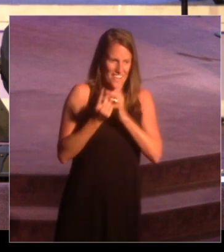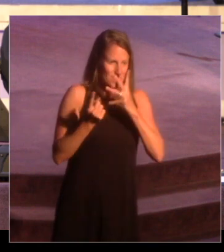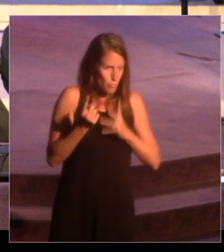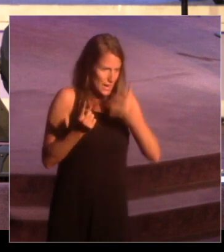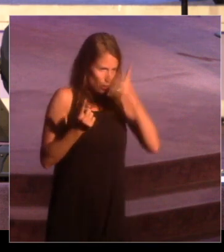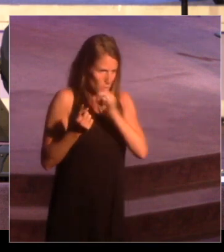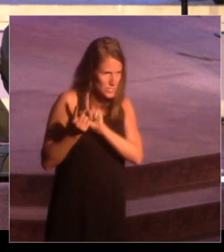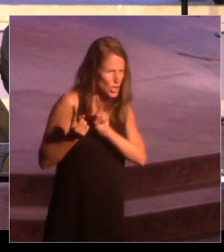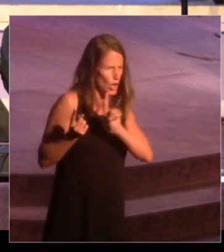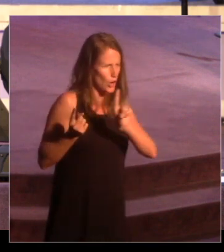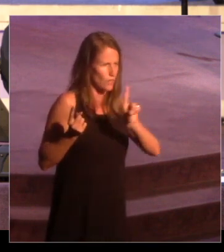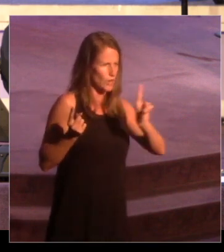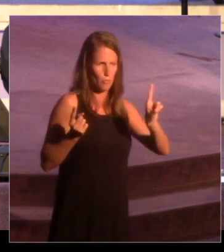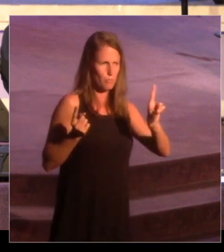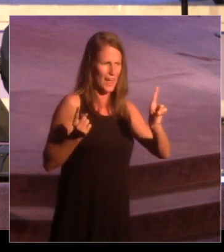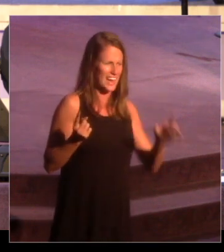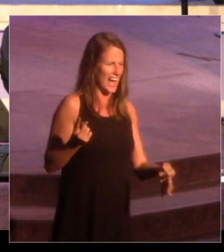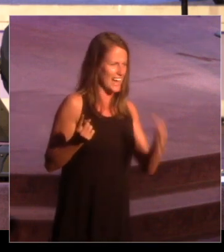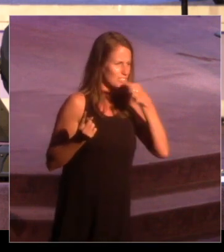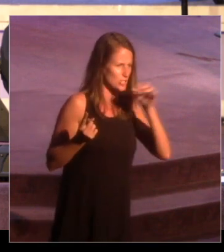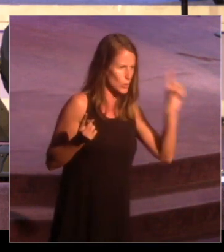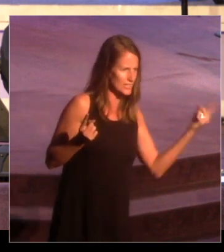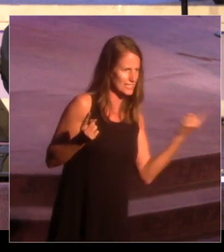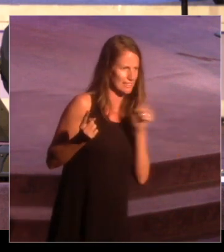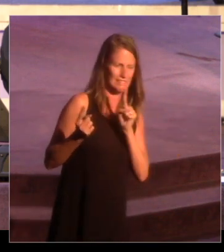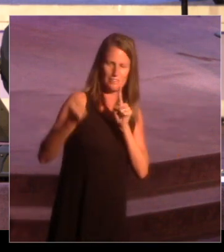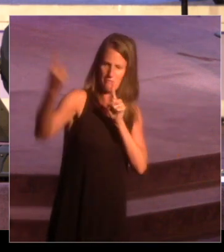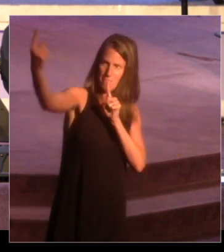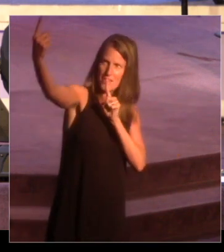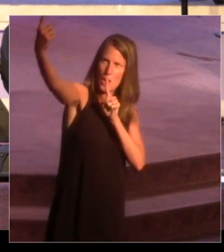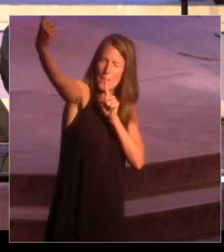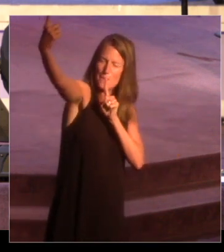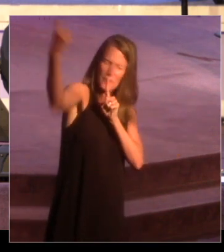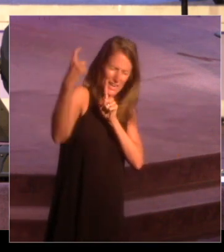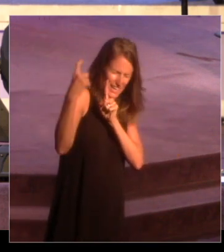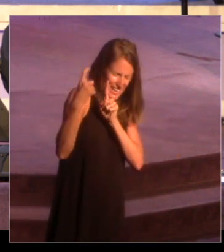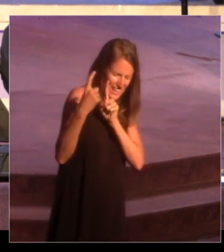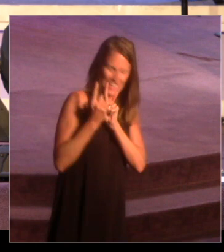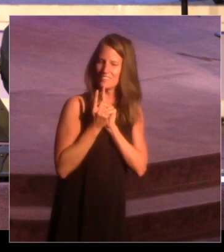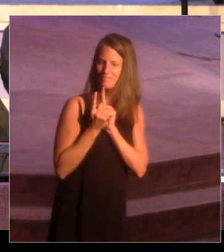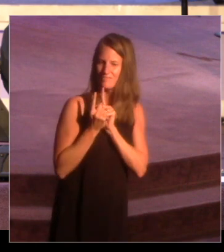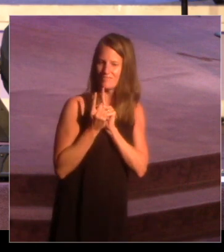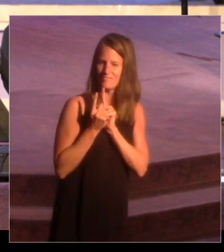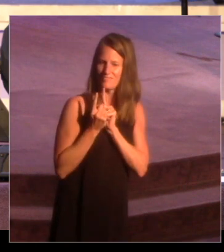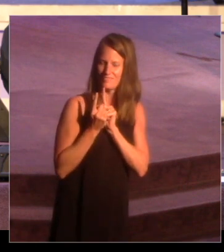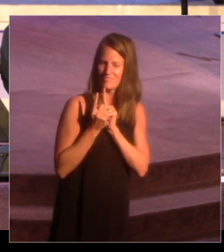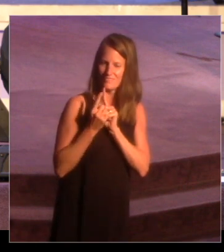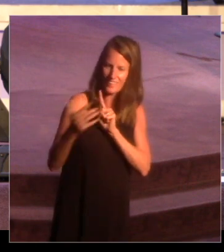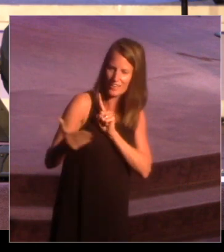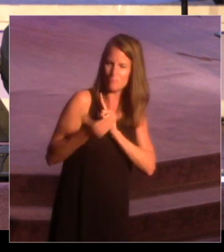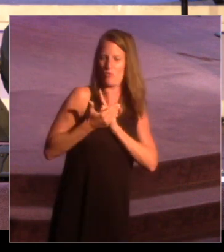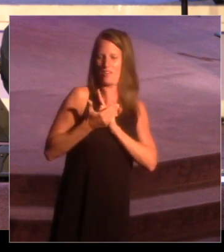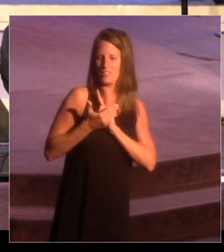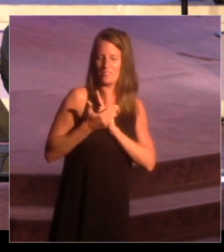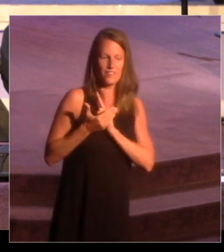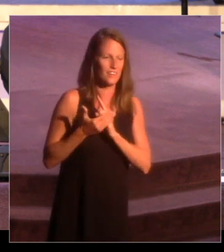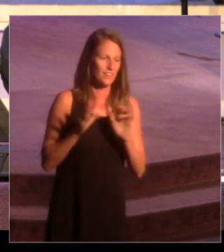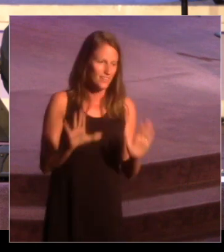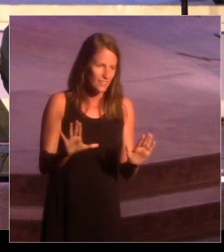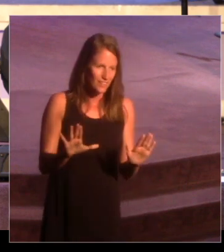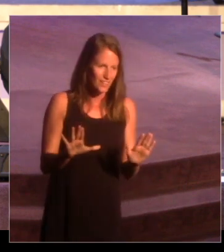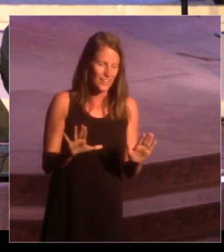the things of the world. As soon as his son turns back, the father is sprinting to embrace him. And here's what's crazy.